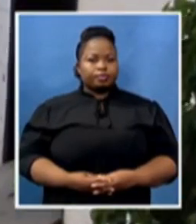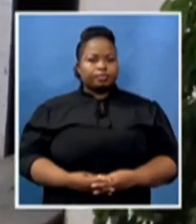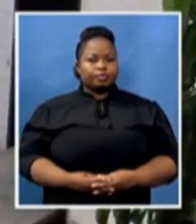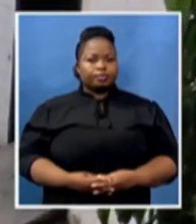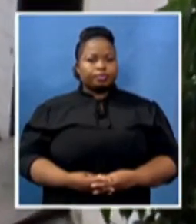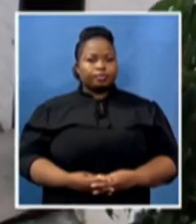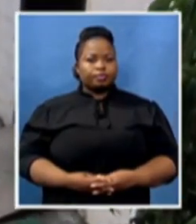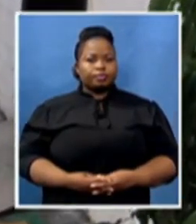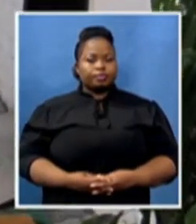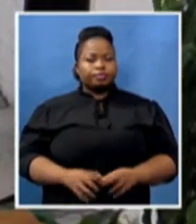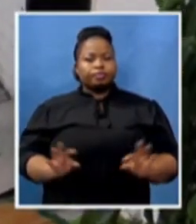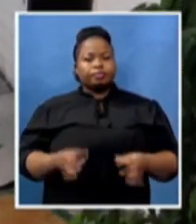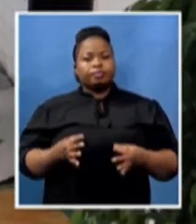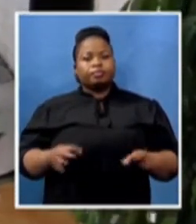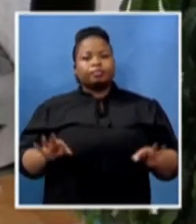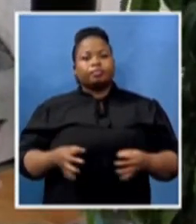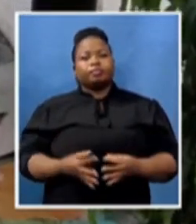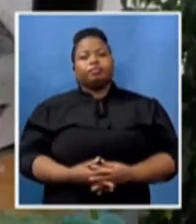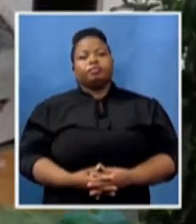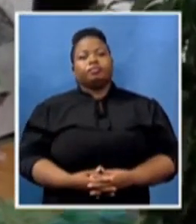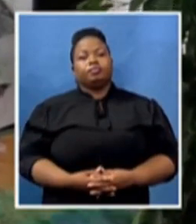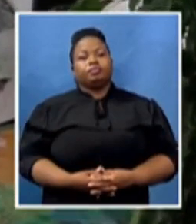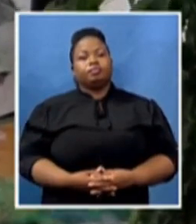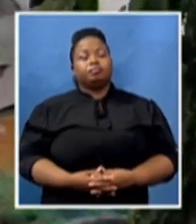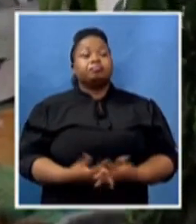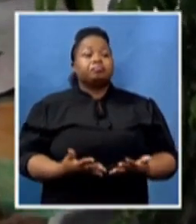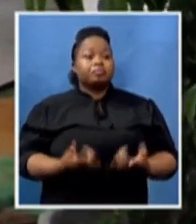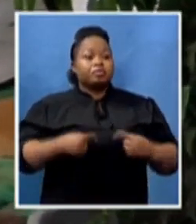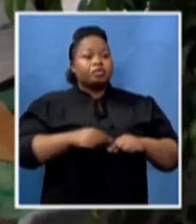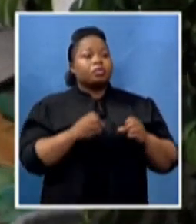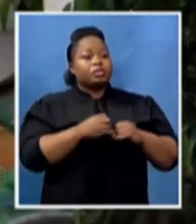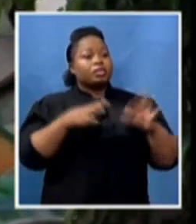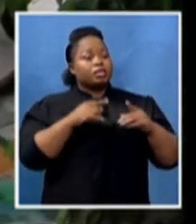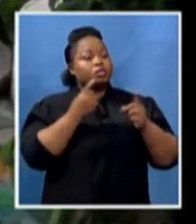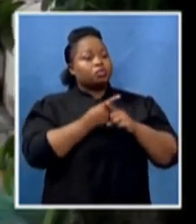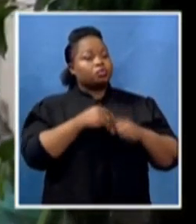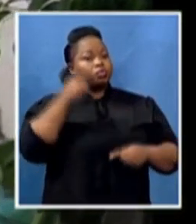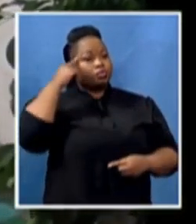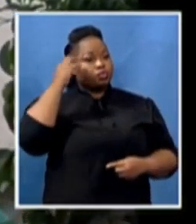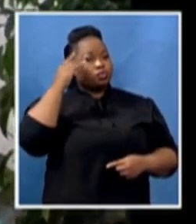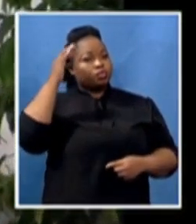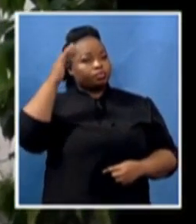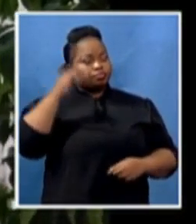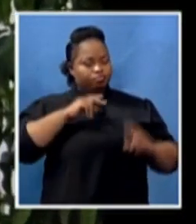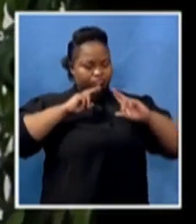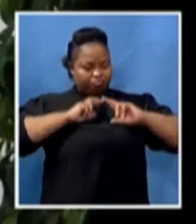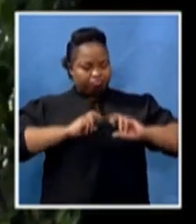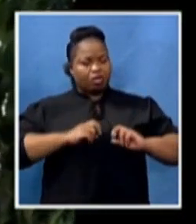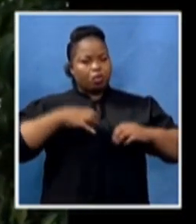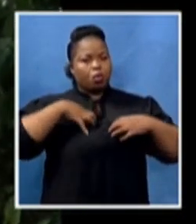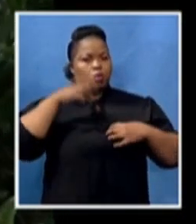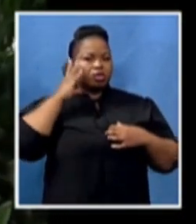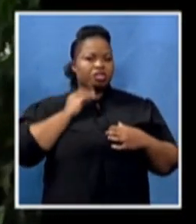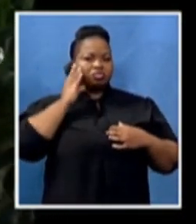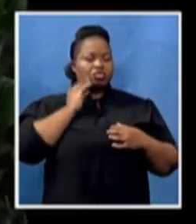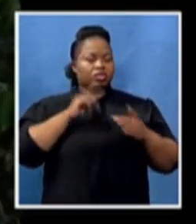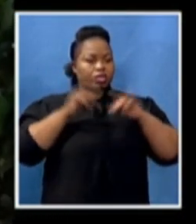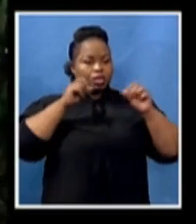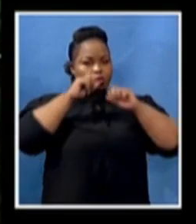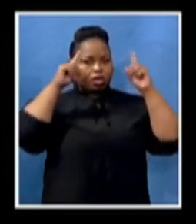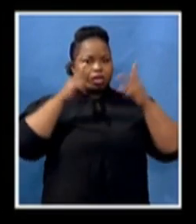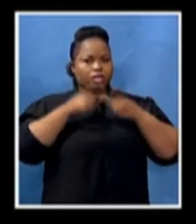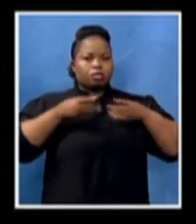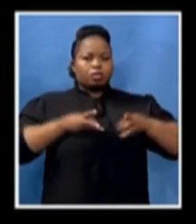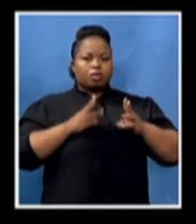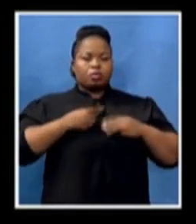This art making begins with looking at our own experiences, our awareness and understanding of what happens to us as